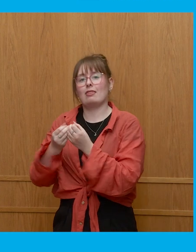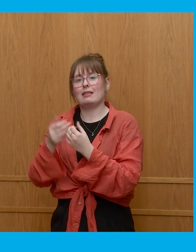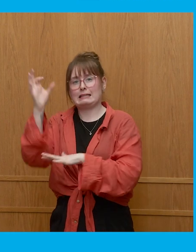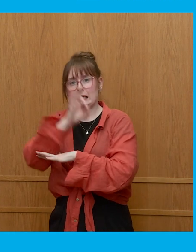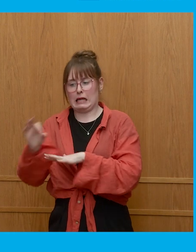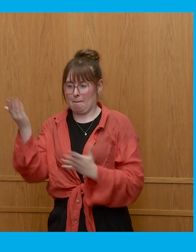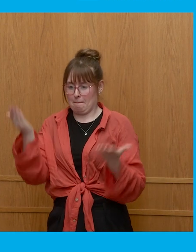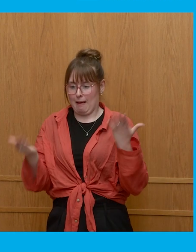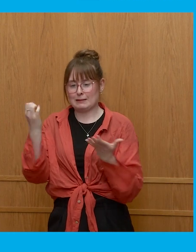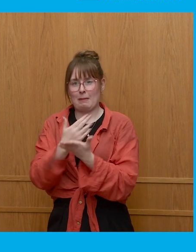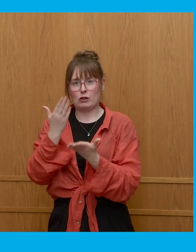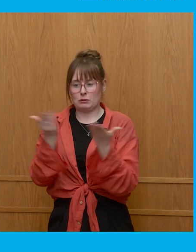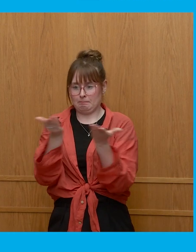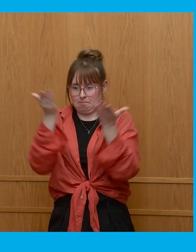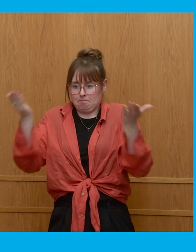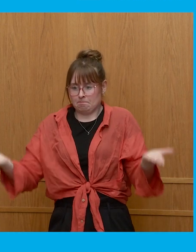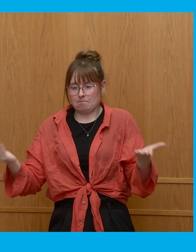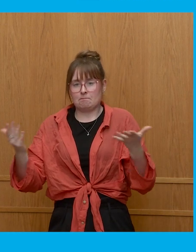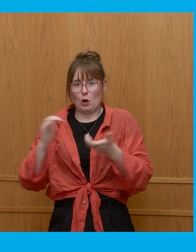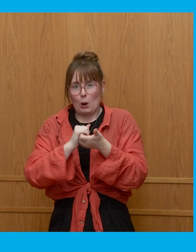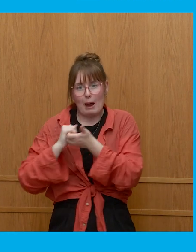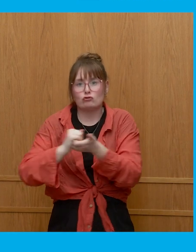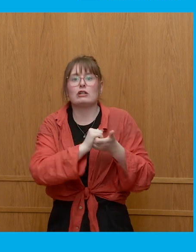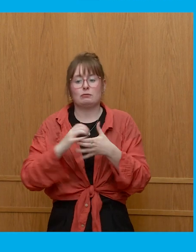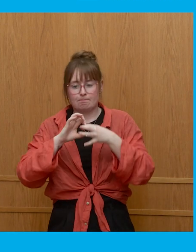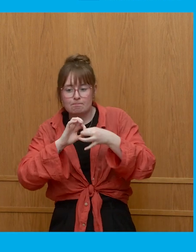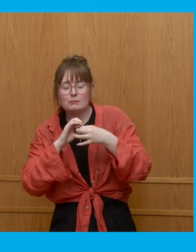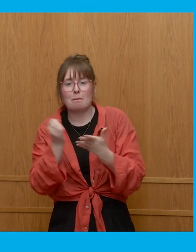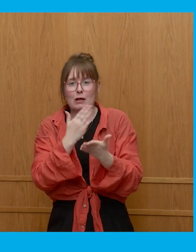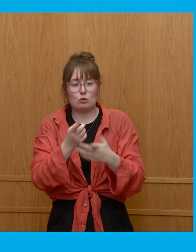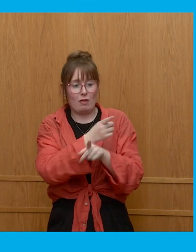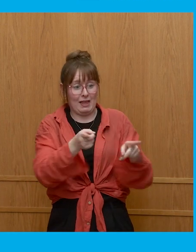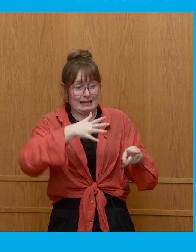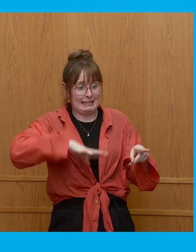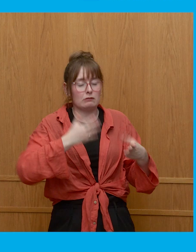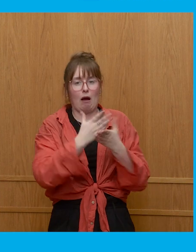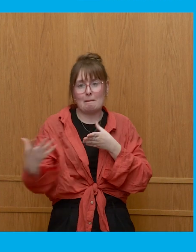there's collaboration and you incorporate your user needs into the design of the building.